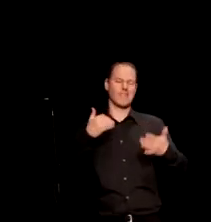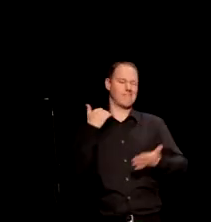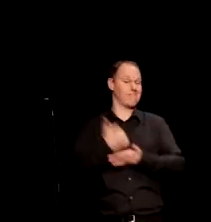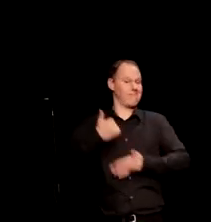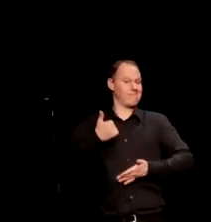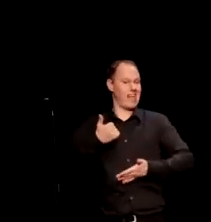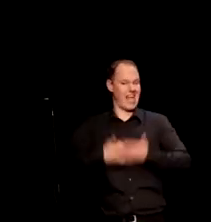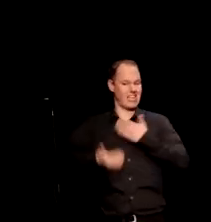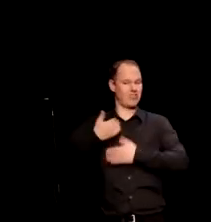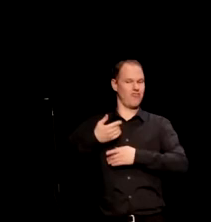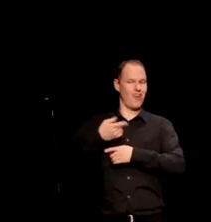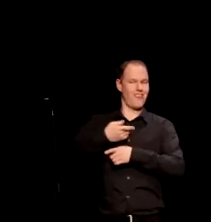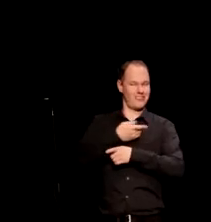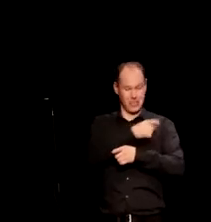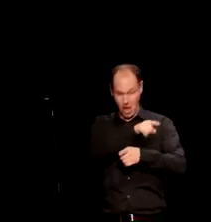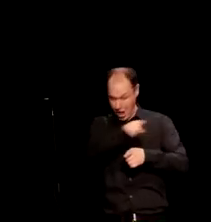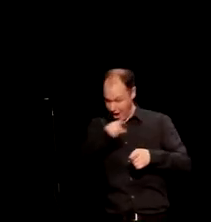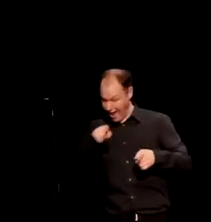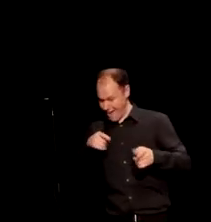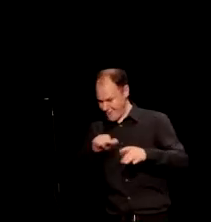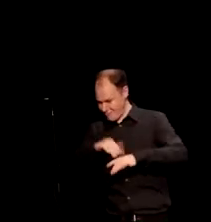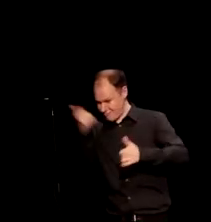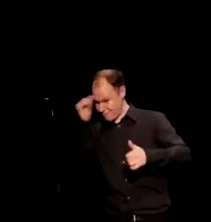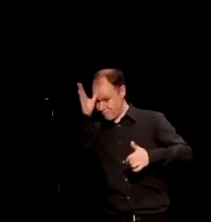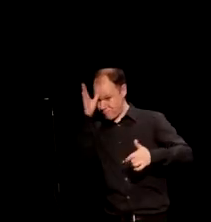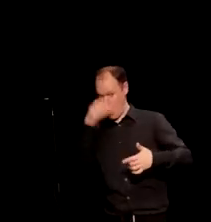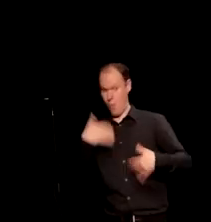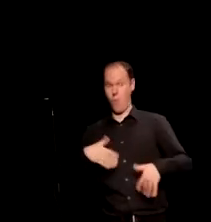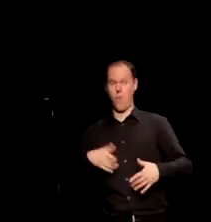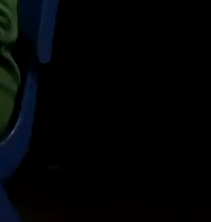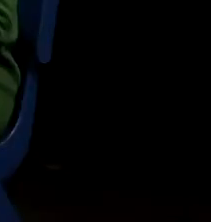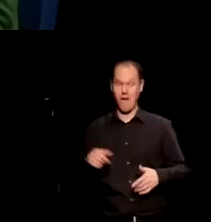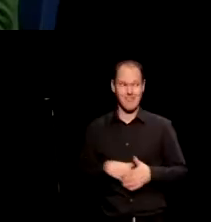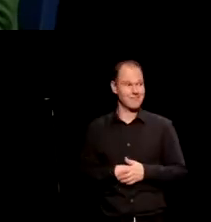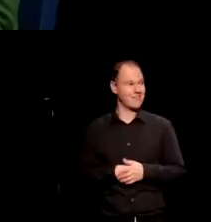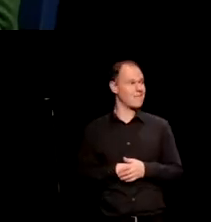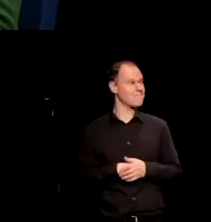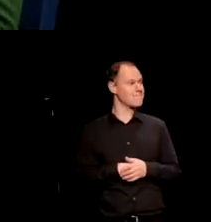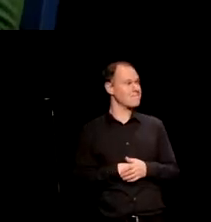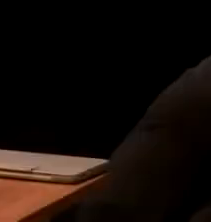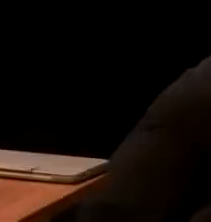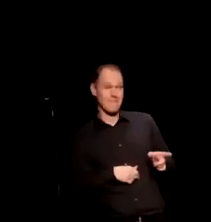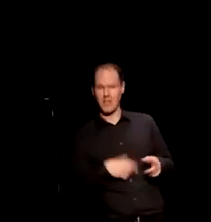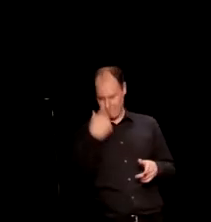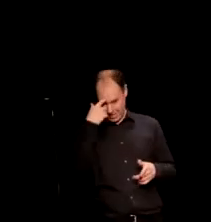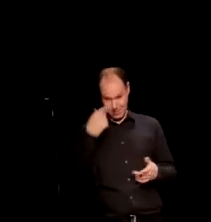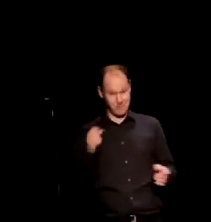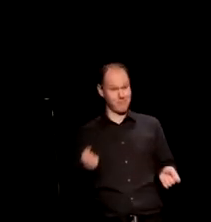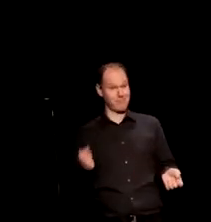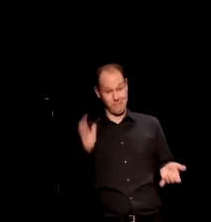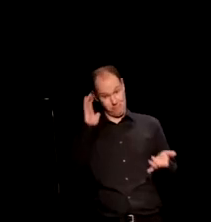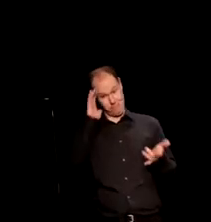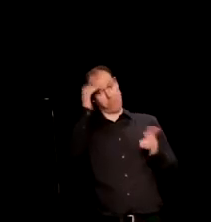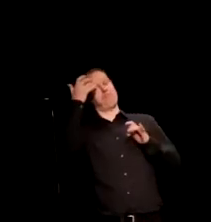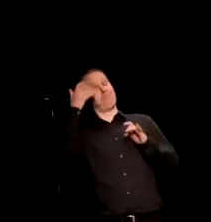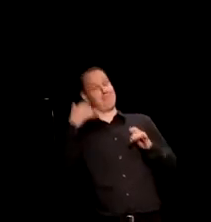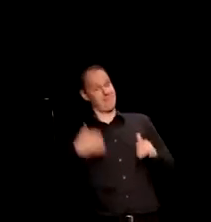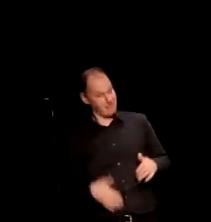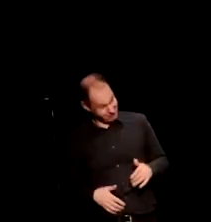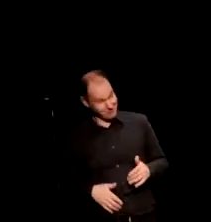historians who knew so much that I didn't, was brilliant as well. I think it's bonkers, just